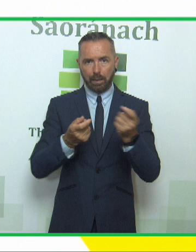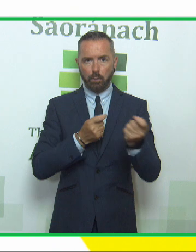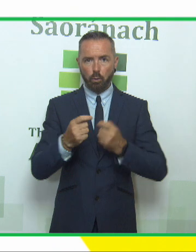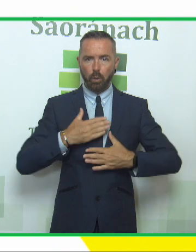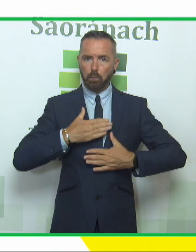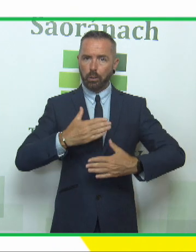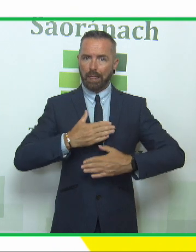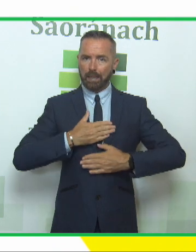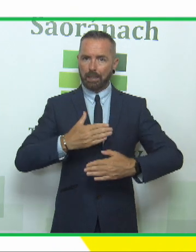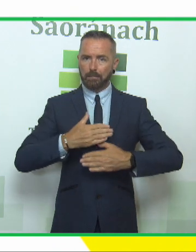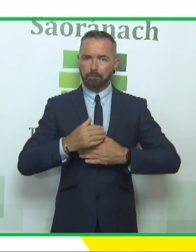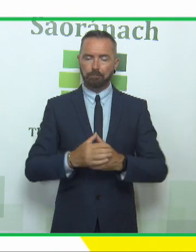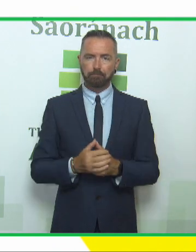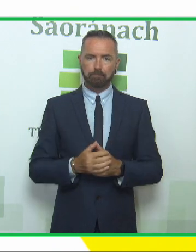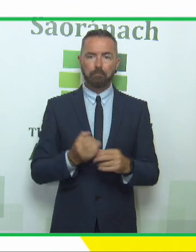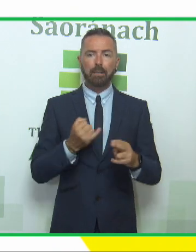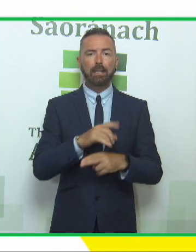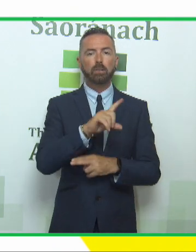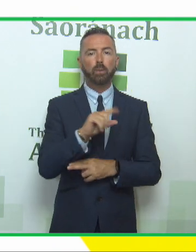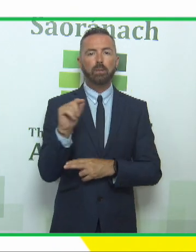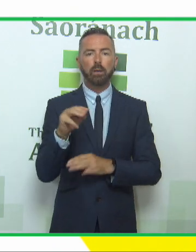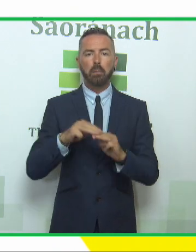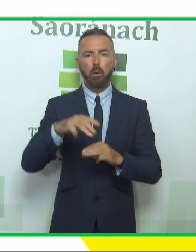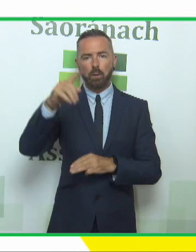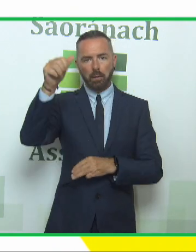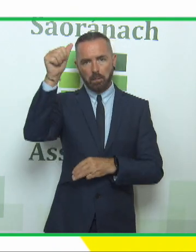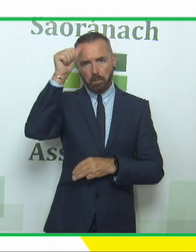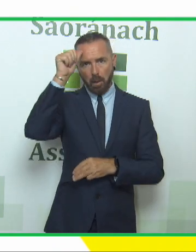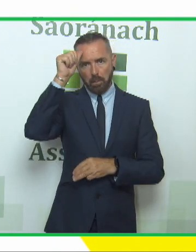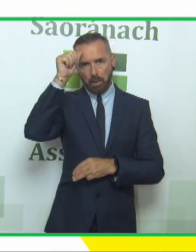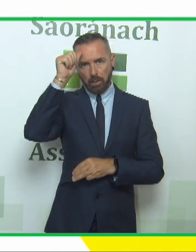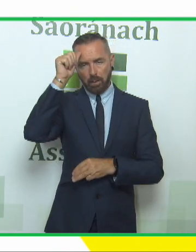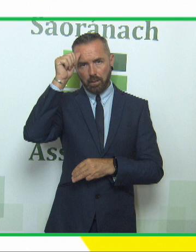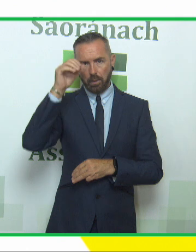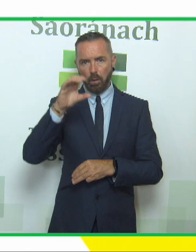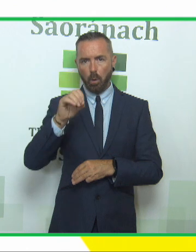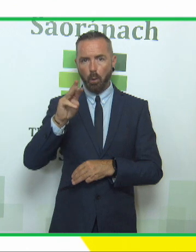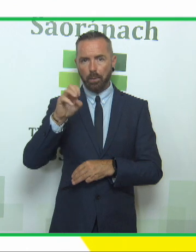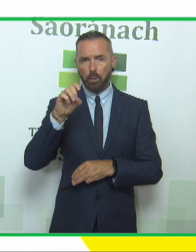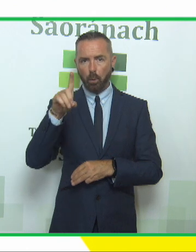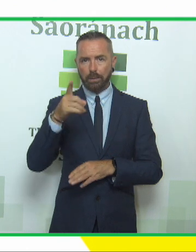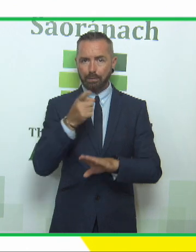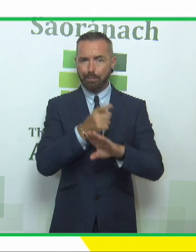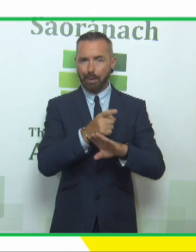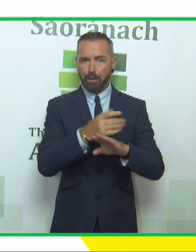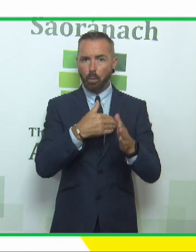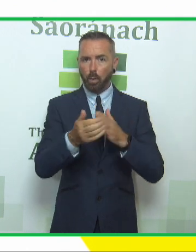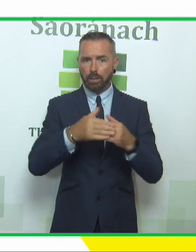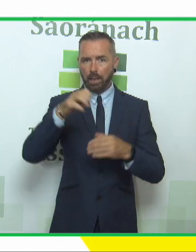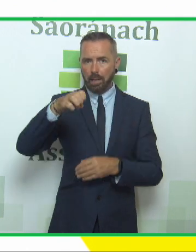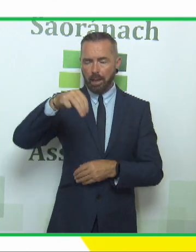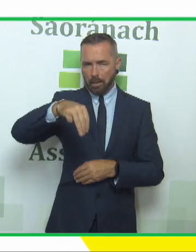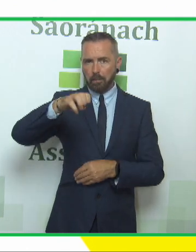breathing. In 2020, the most common opioid implicated was methadone, which is a prescribed opioid substitution